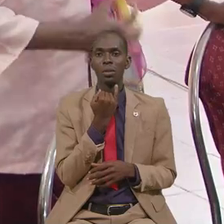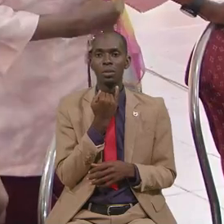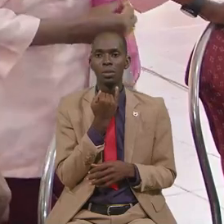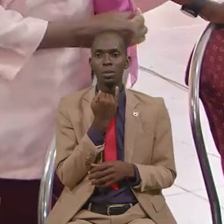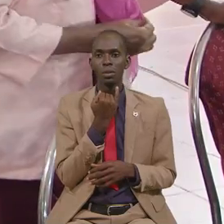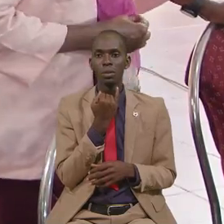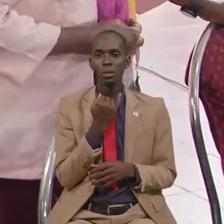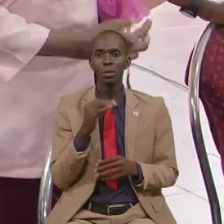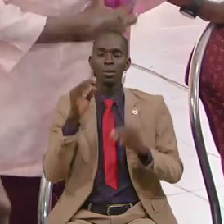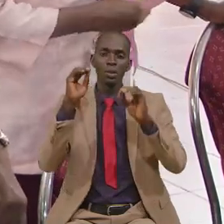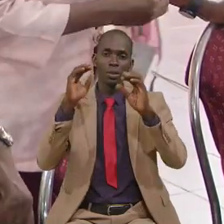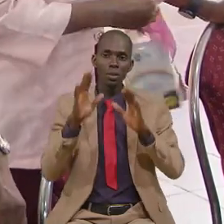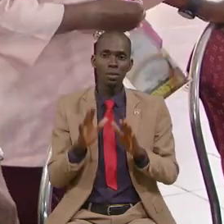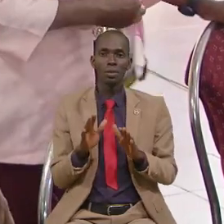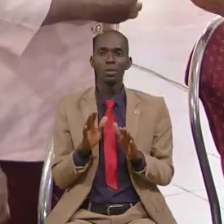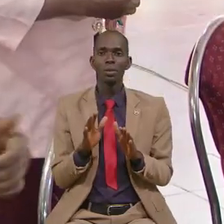teacher,